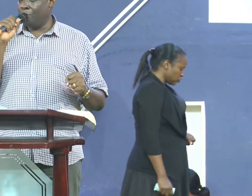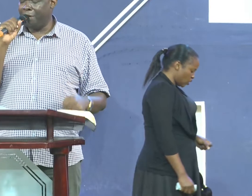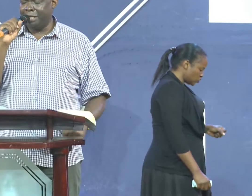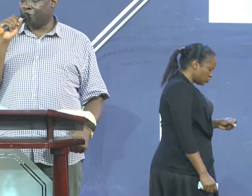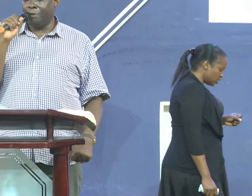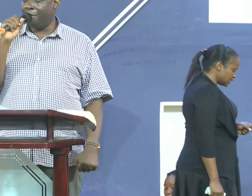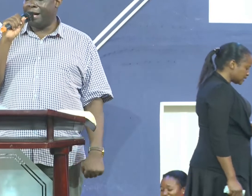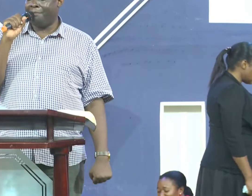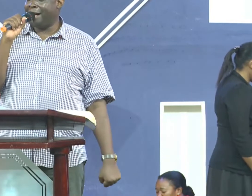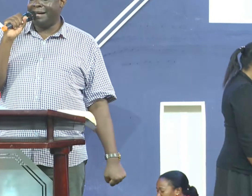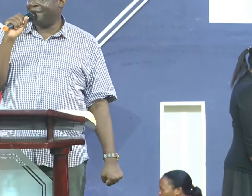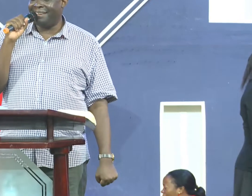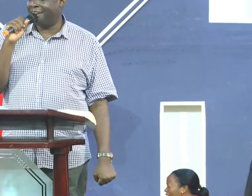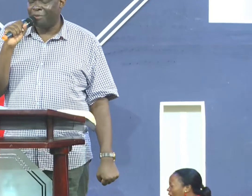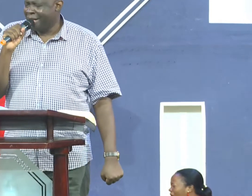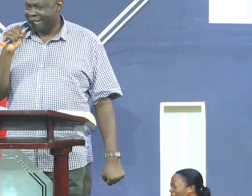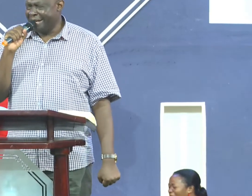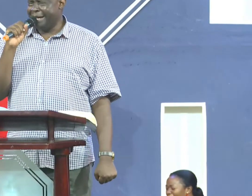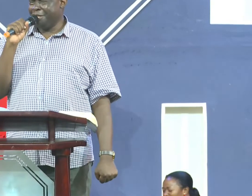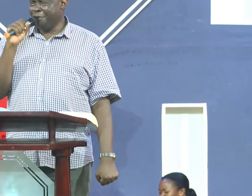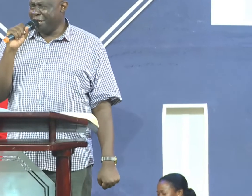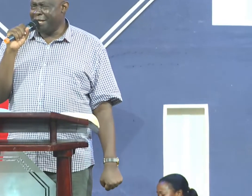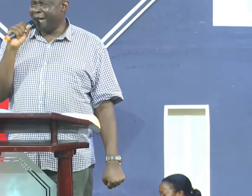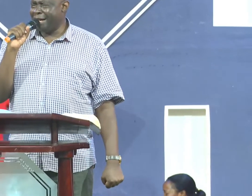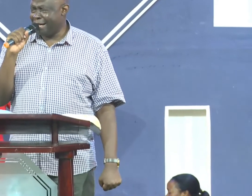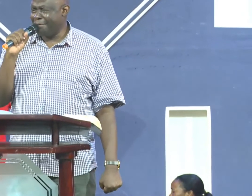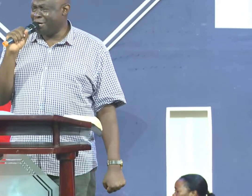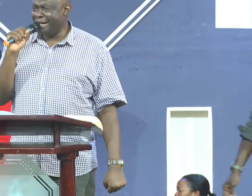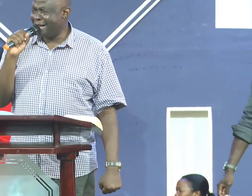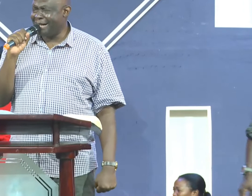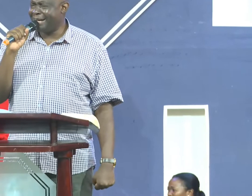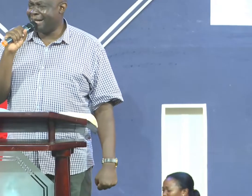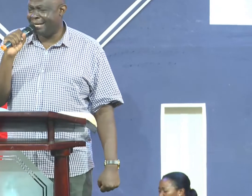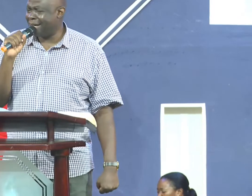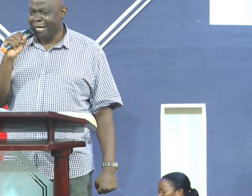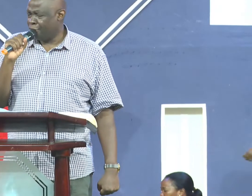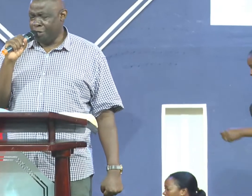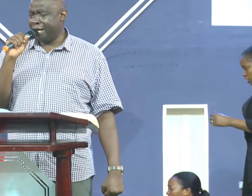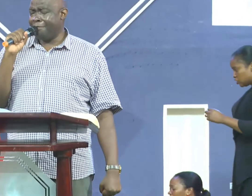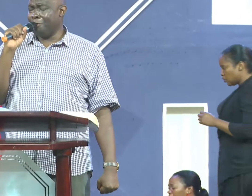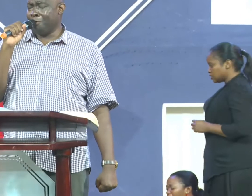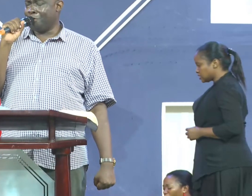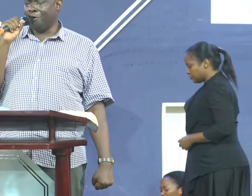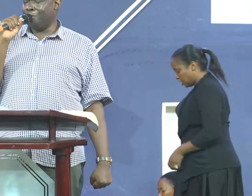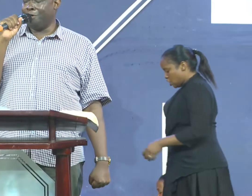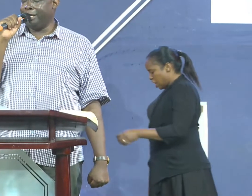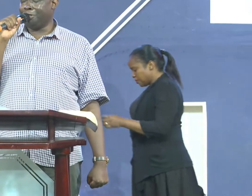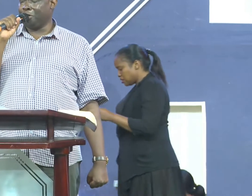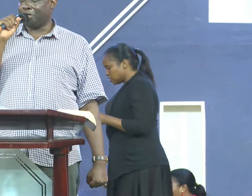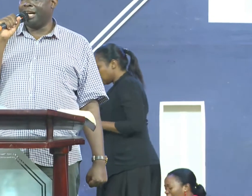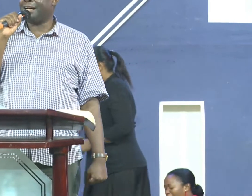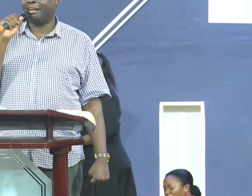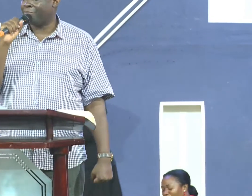weewaawo ne mubiri tube b'amaanyi era nyimiriranga kabona mukama